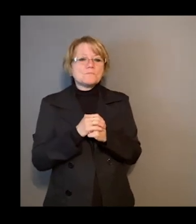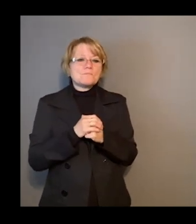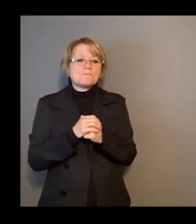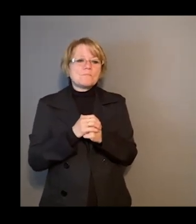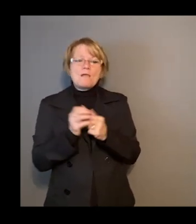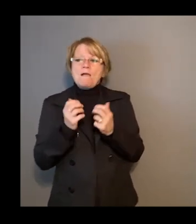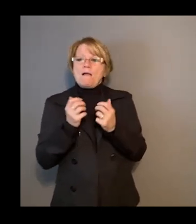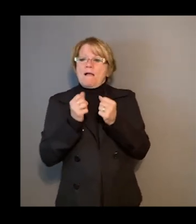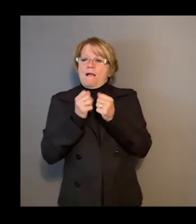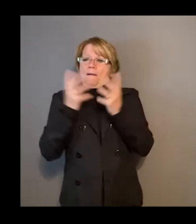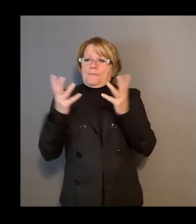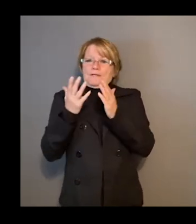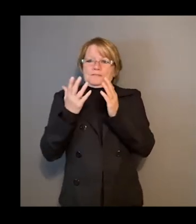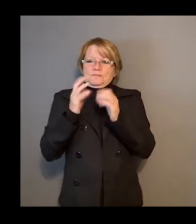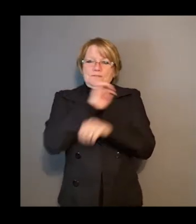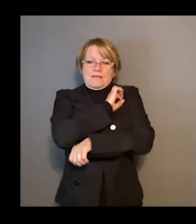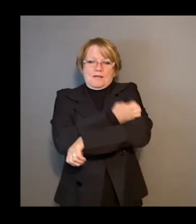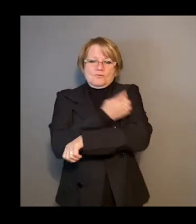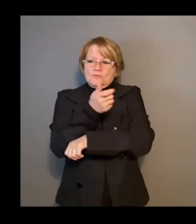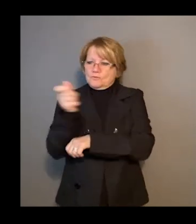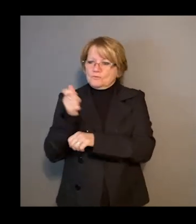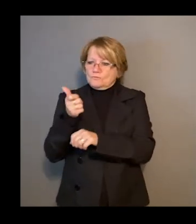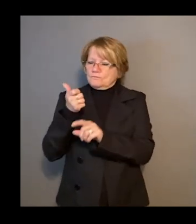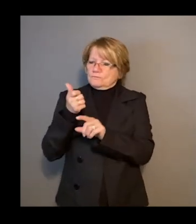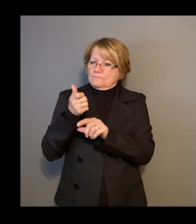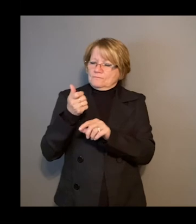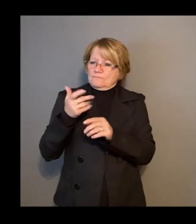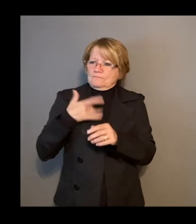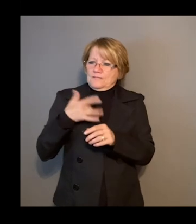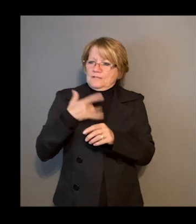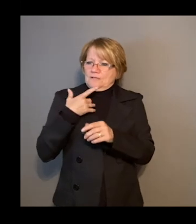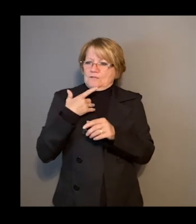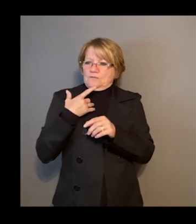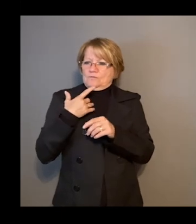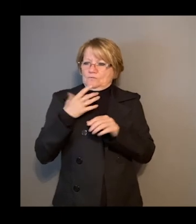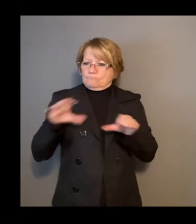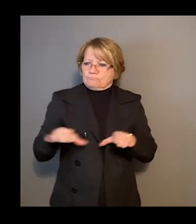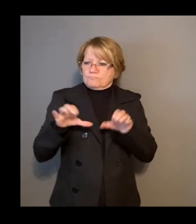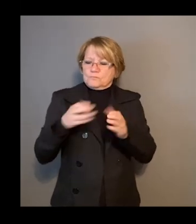into proving yourself, especially when it comes to education?